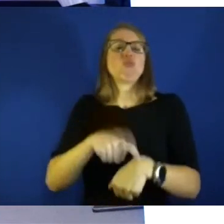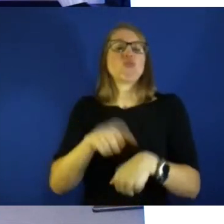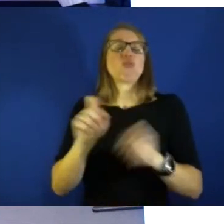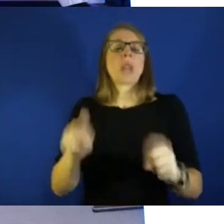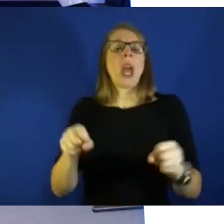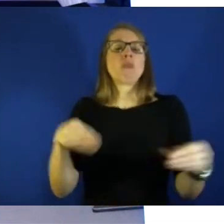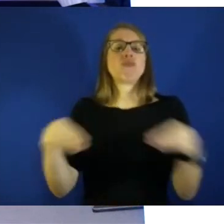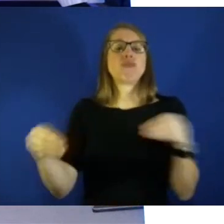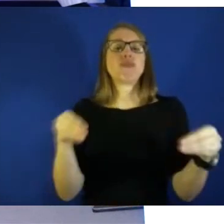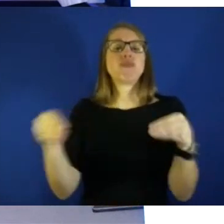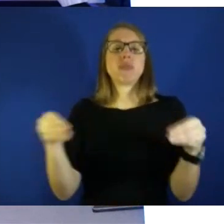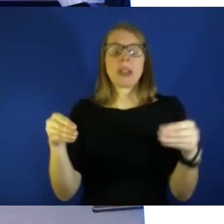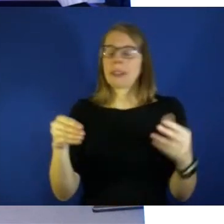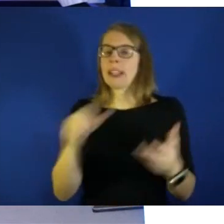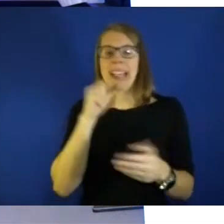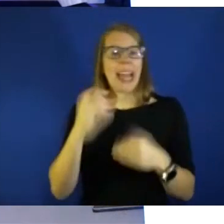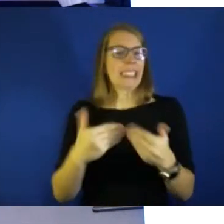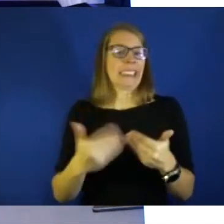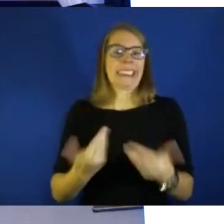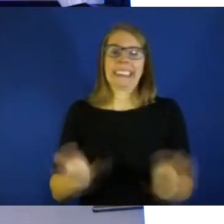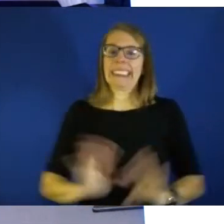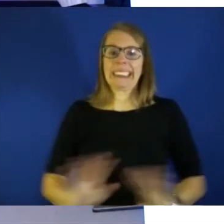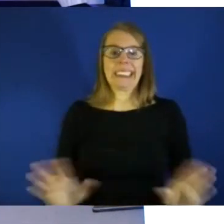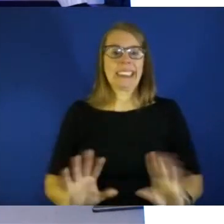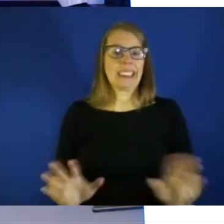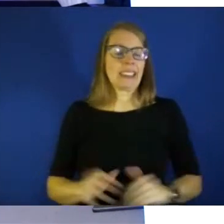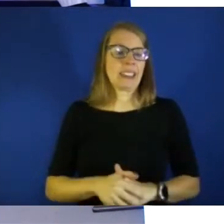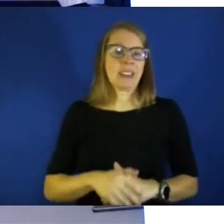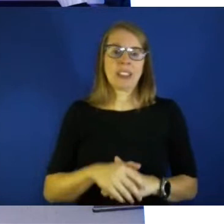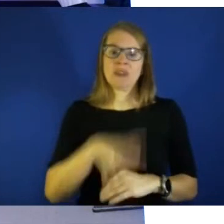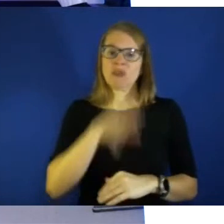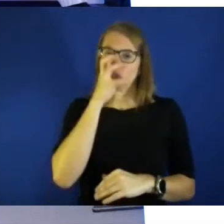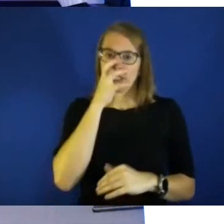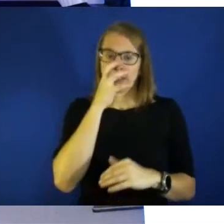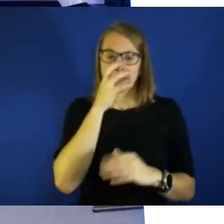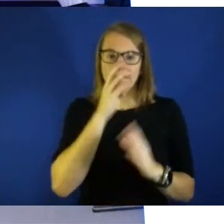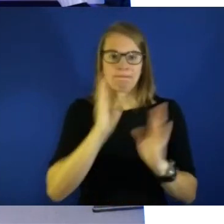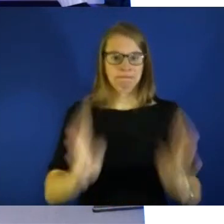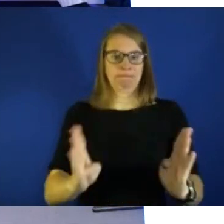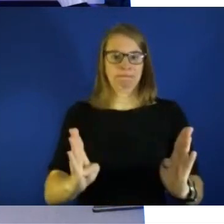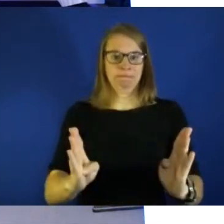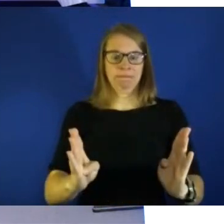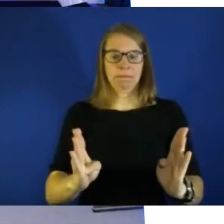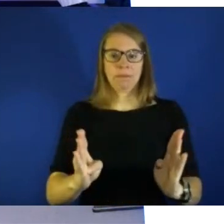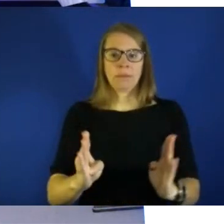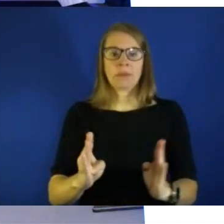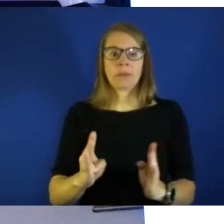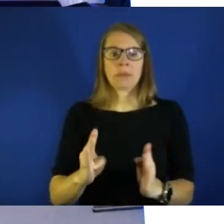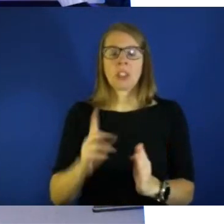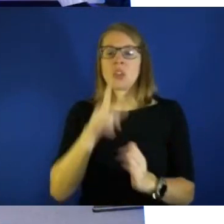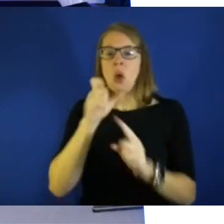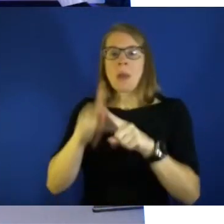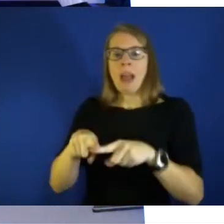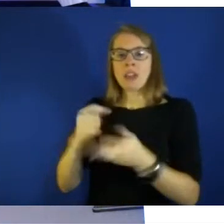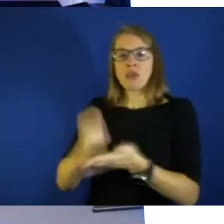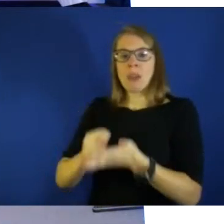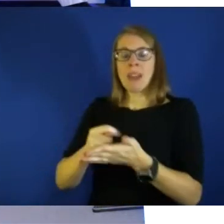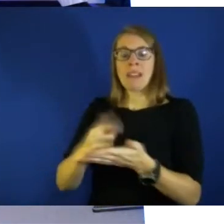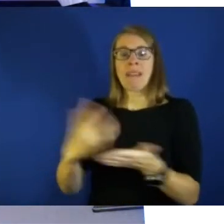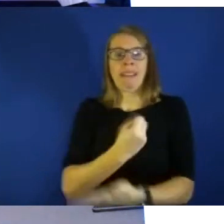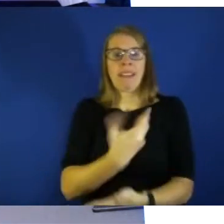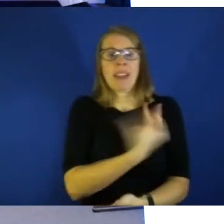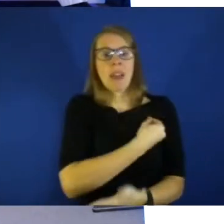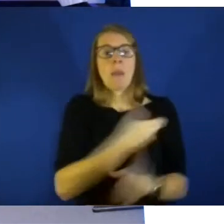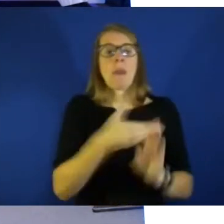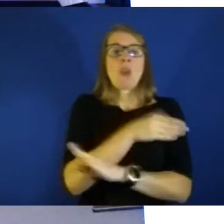is not easy. So, so again, don't rely on the treatments, get vaccinated. Right. Last question before we get to some of our community questions out there,